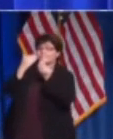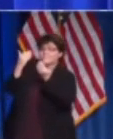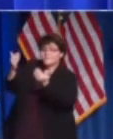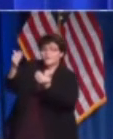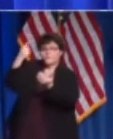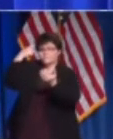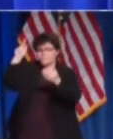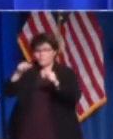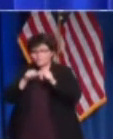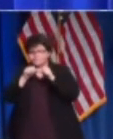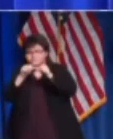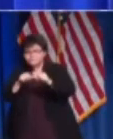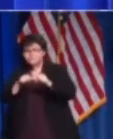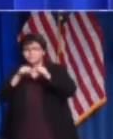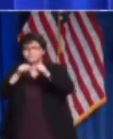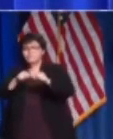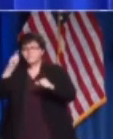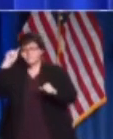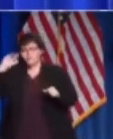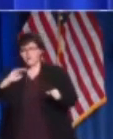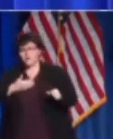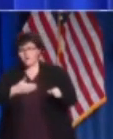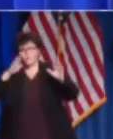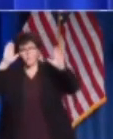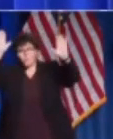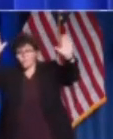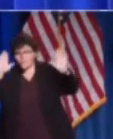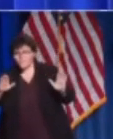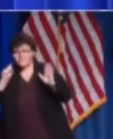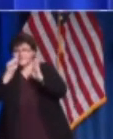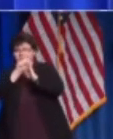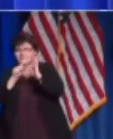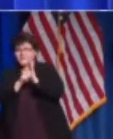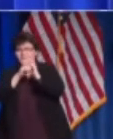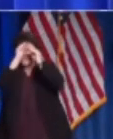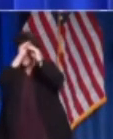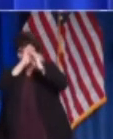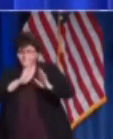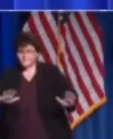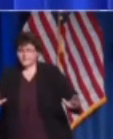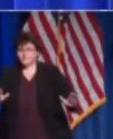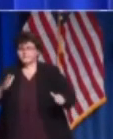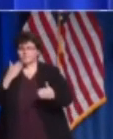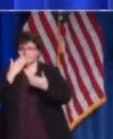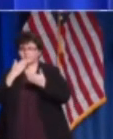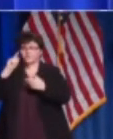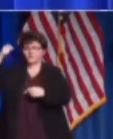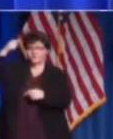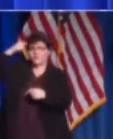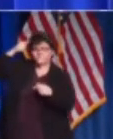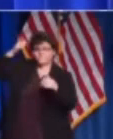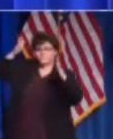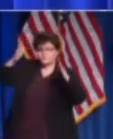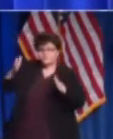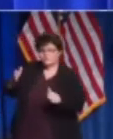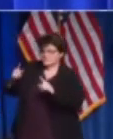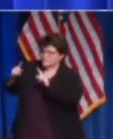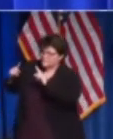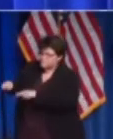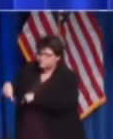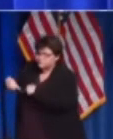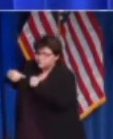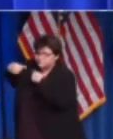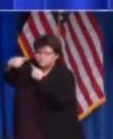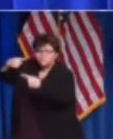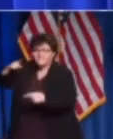state and blessed us with good government and good governors, from Governor Trumbull, our first, to